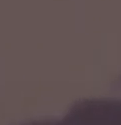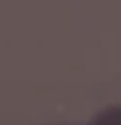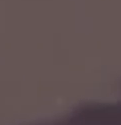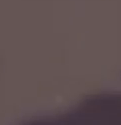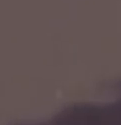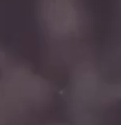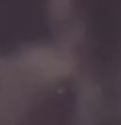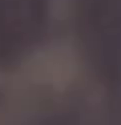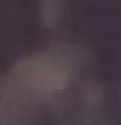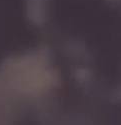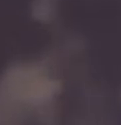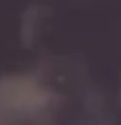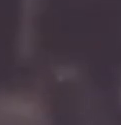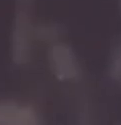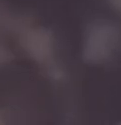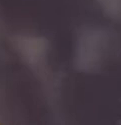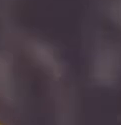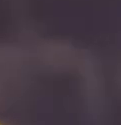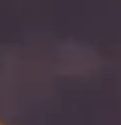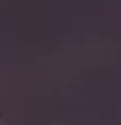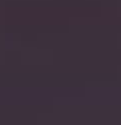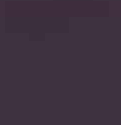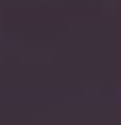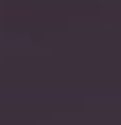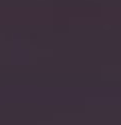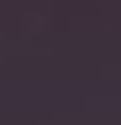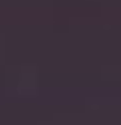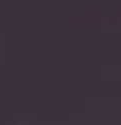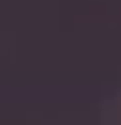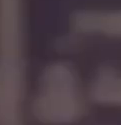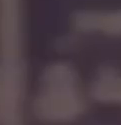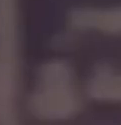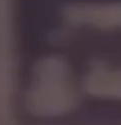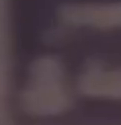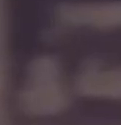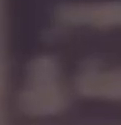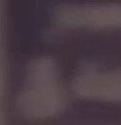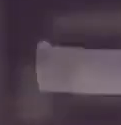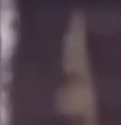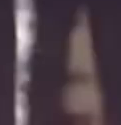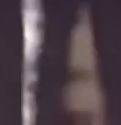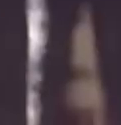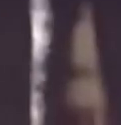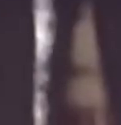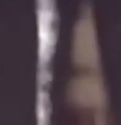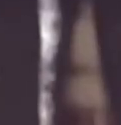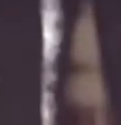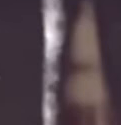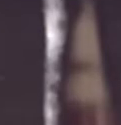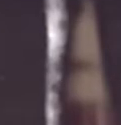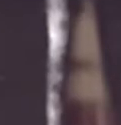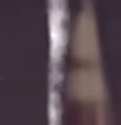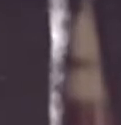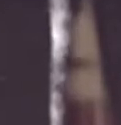From a colony to a nation, now on the cusps of its golden anniversary, these shores have celebrated royal